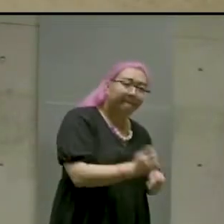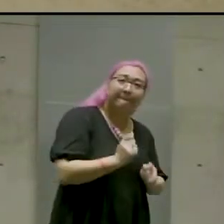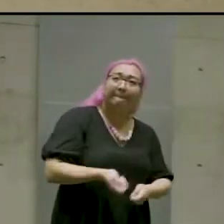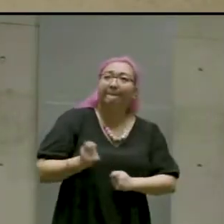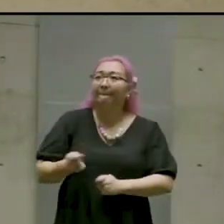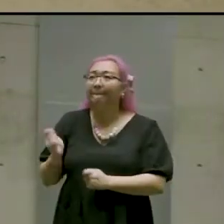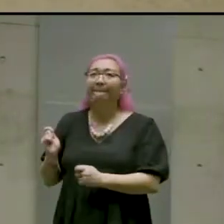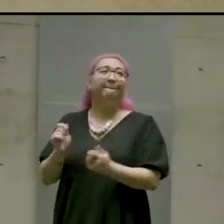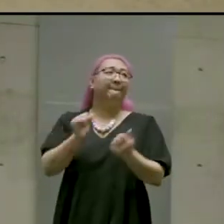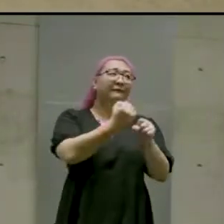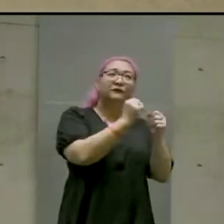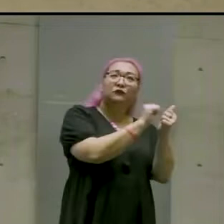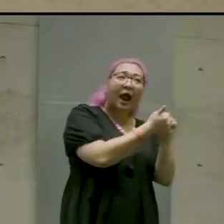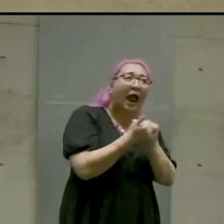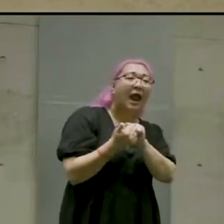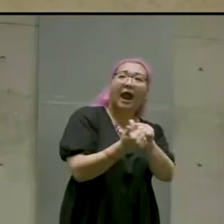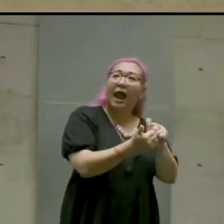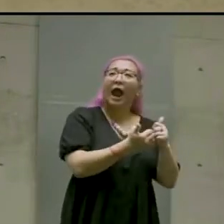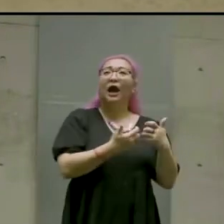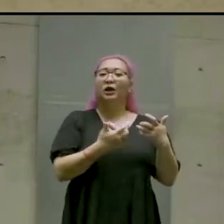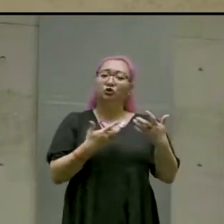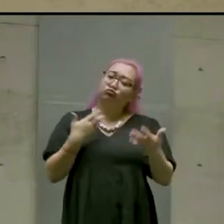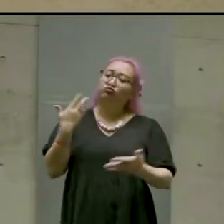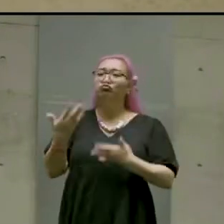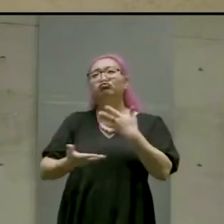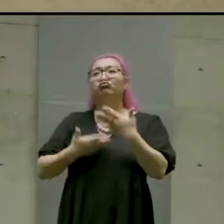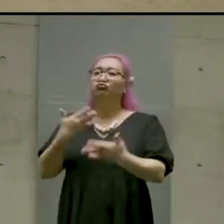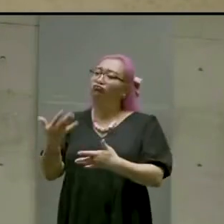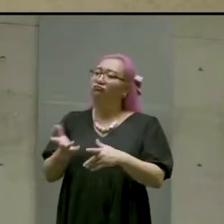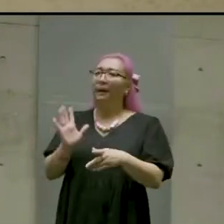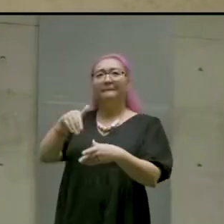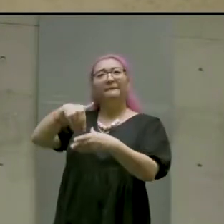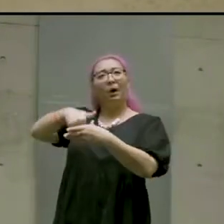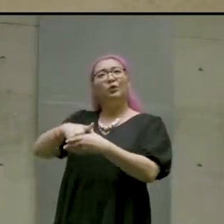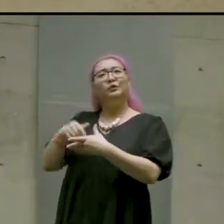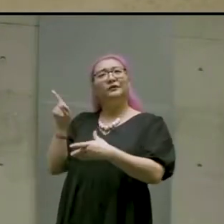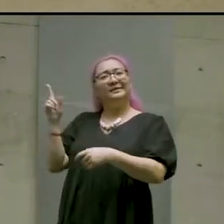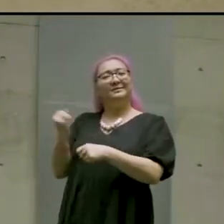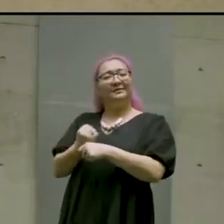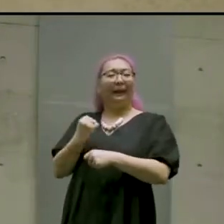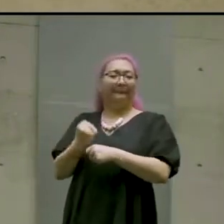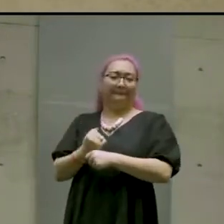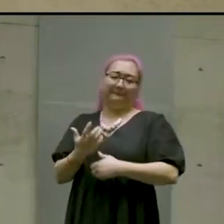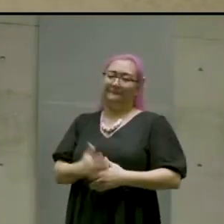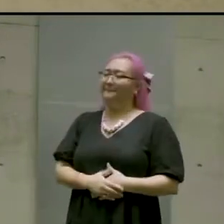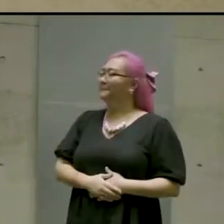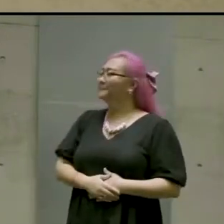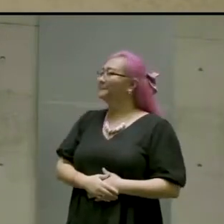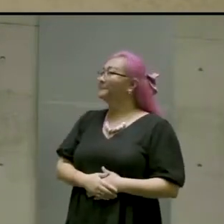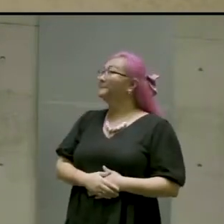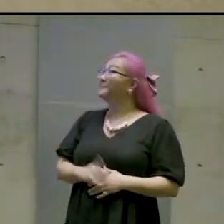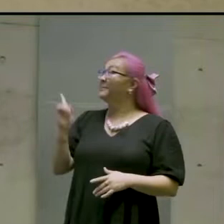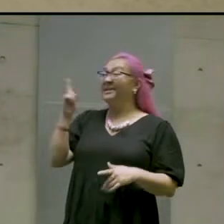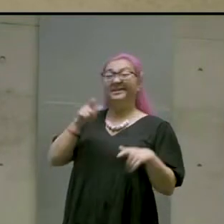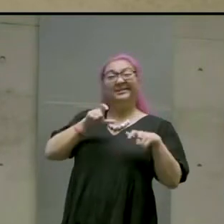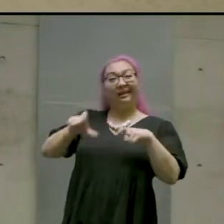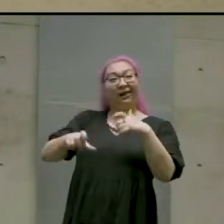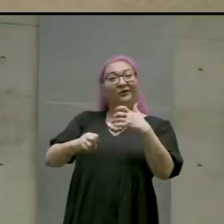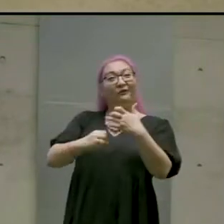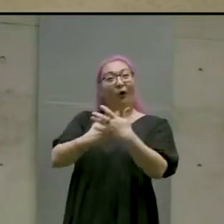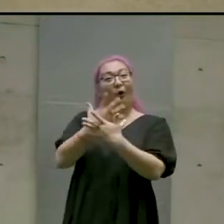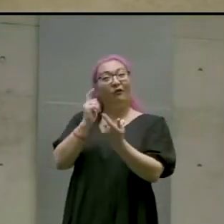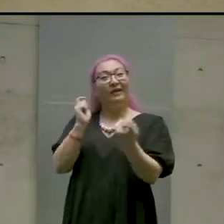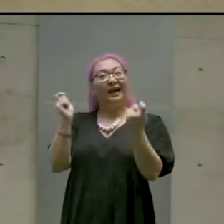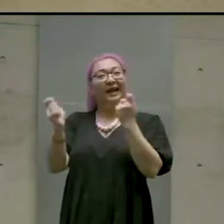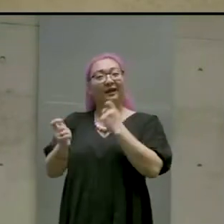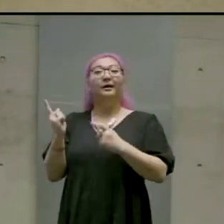has narrative as part of one of the core pillars of this game as well, and it's still in development. And then last year,